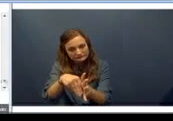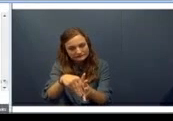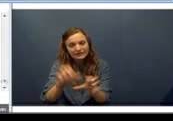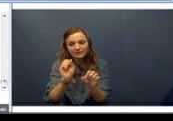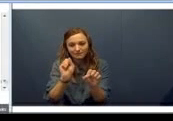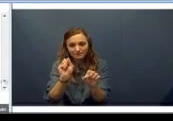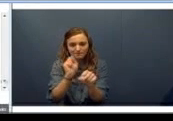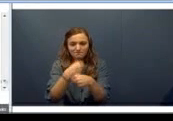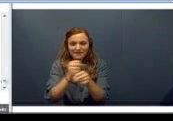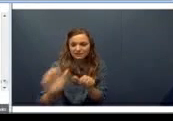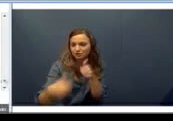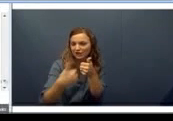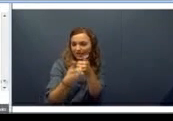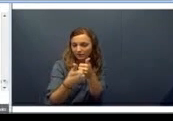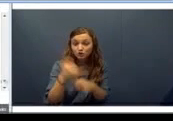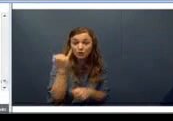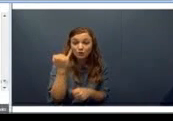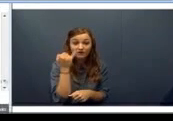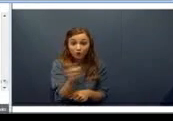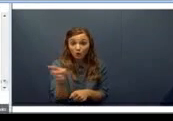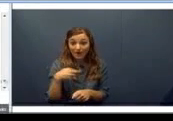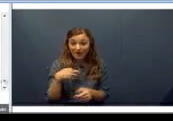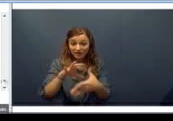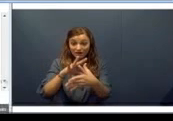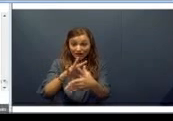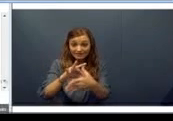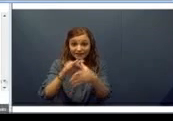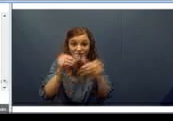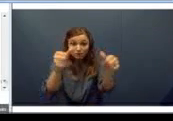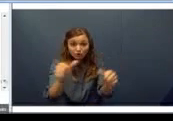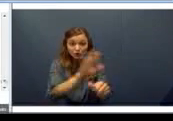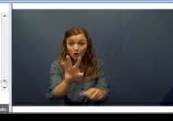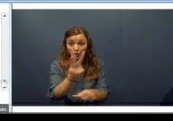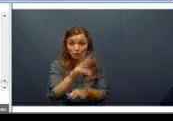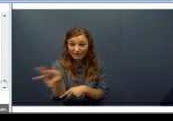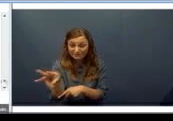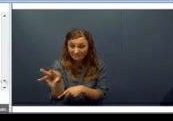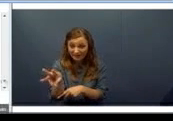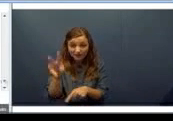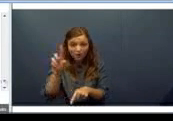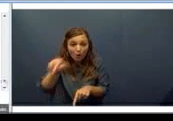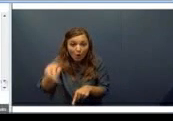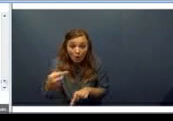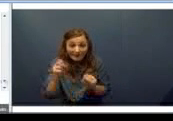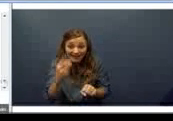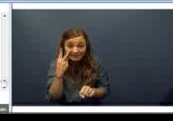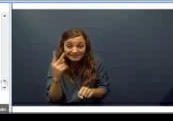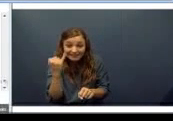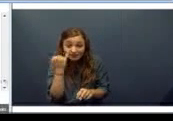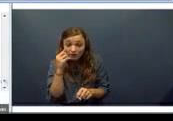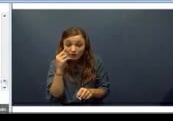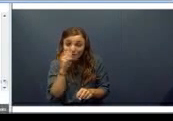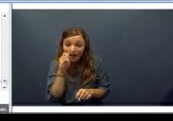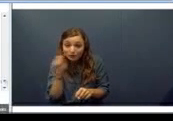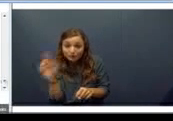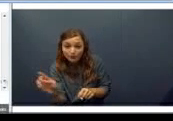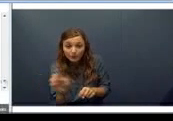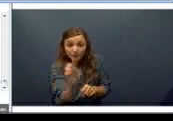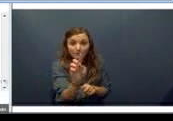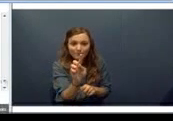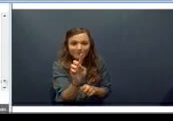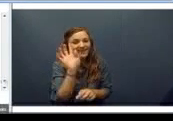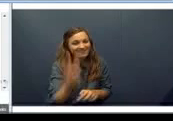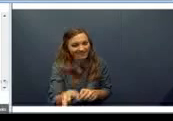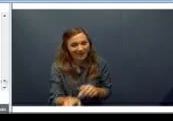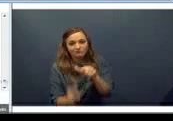mouse interaction. So if you have content on your website that you can only see if you move a mouse to a certain spot, that's going to